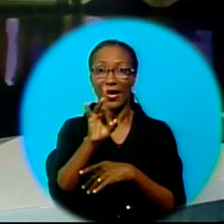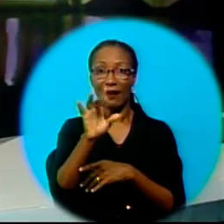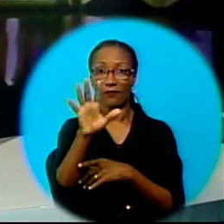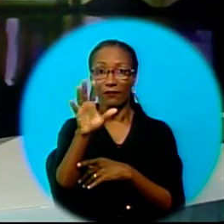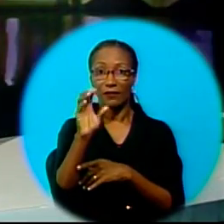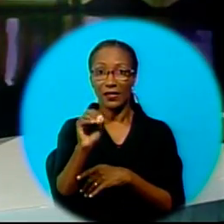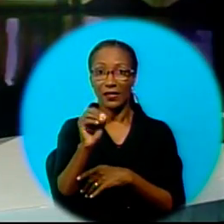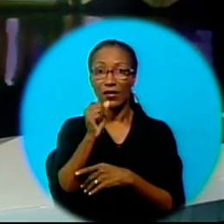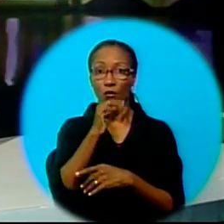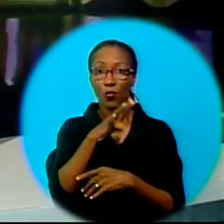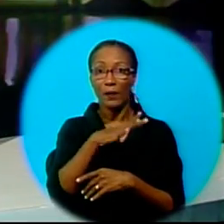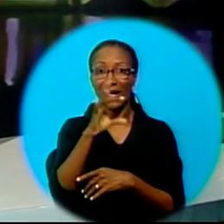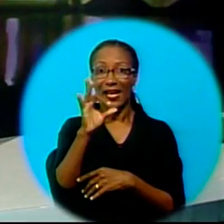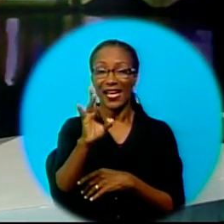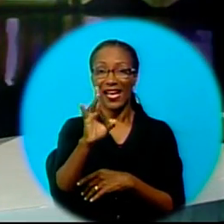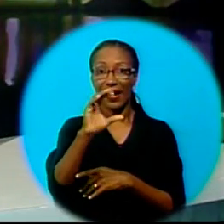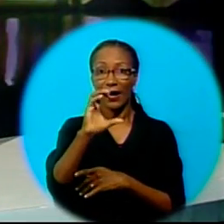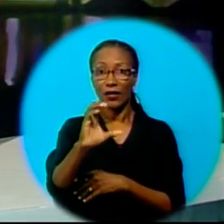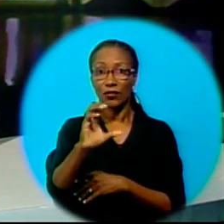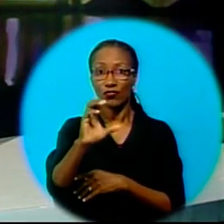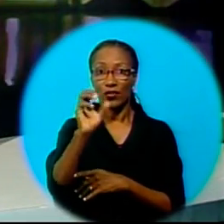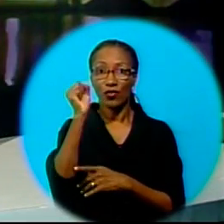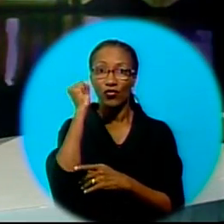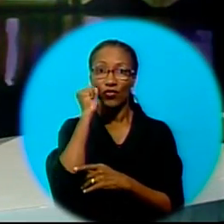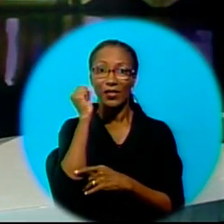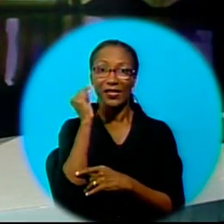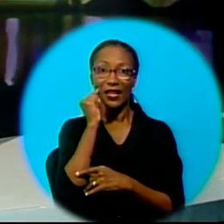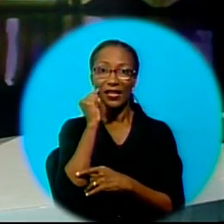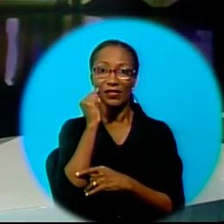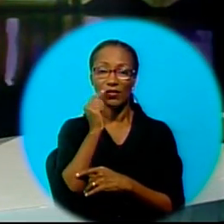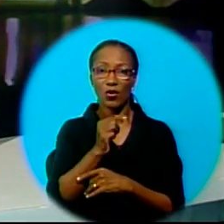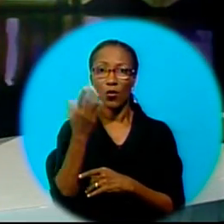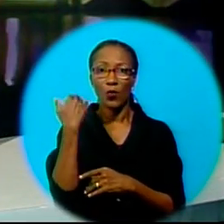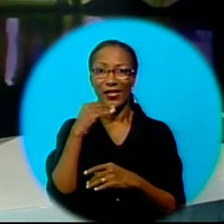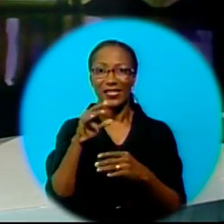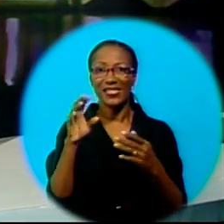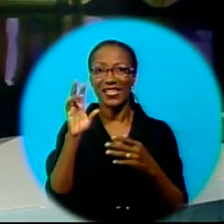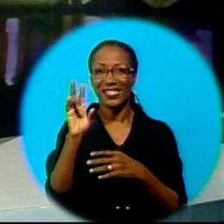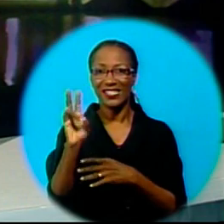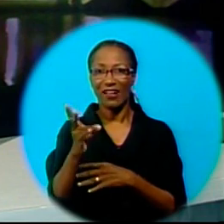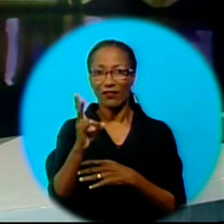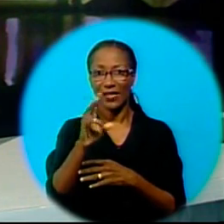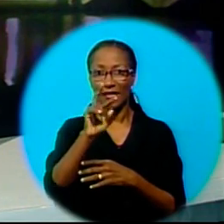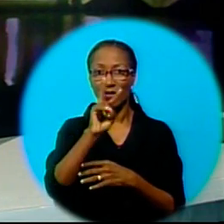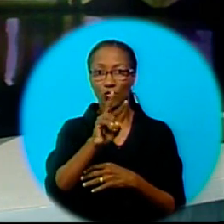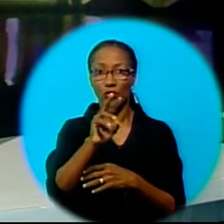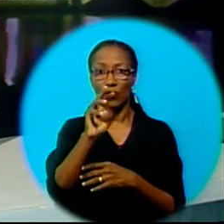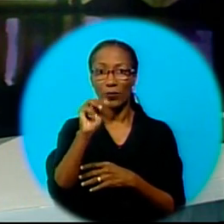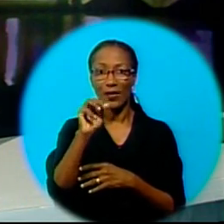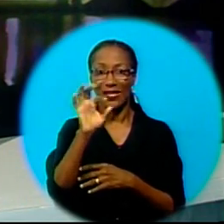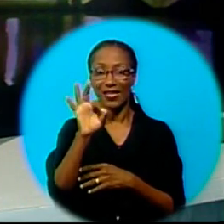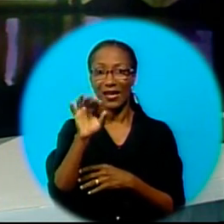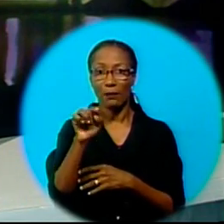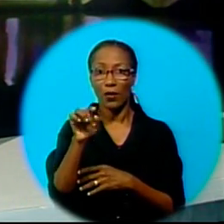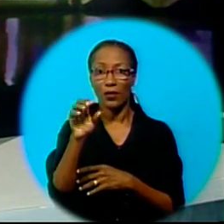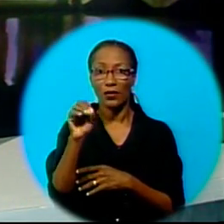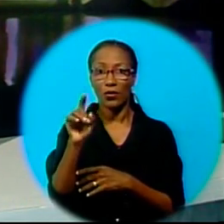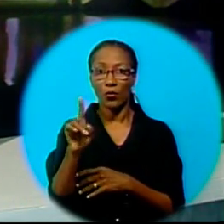meters, Sonia Gaskin didn't advance as she placed 7th in her heat in 2 minutes 9.01 seconds.